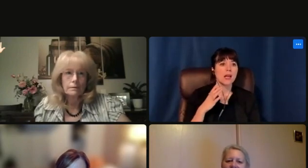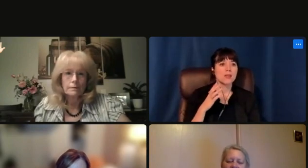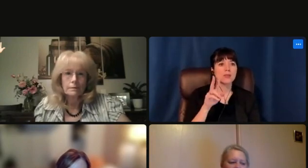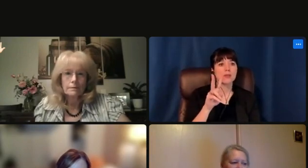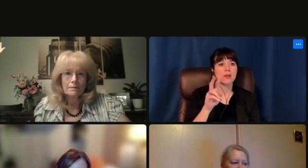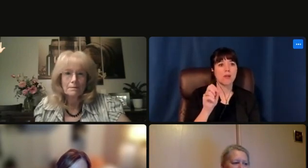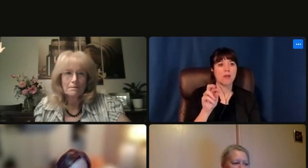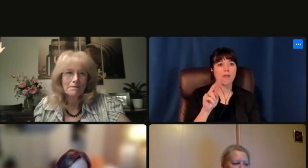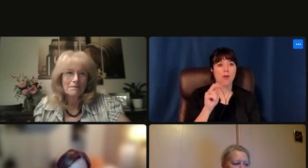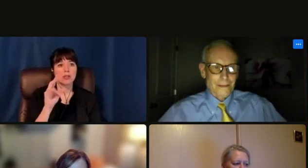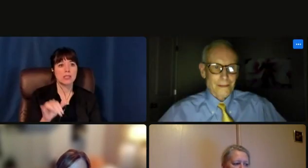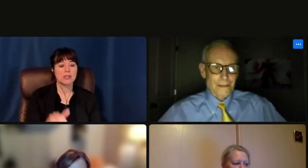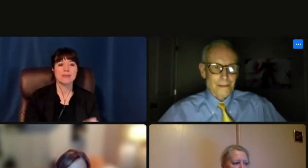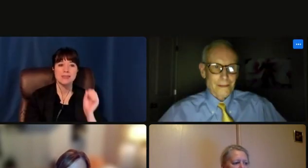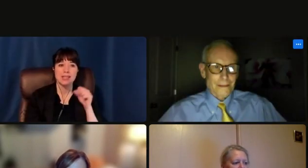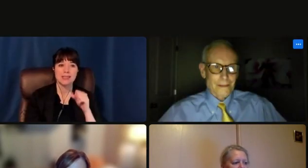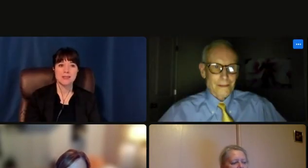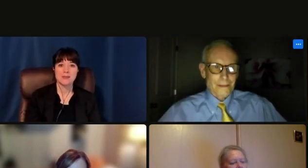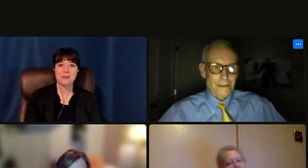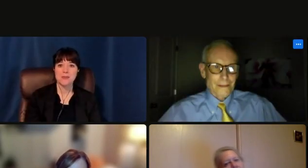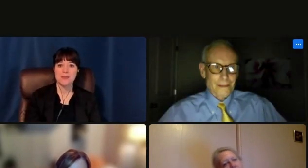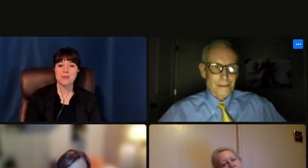Varney, yes.